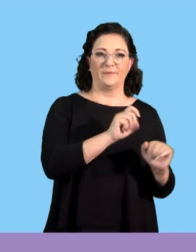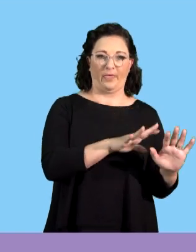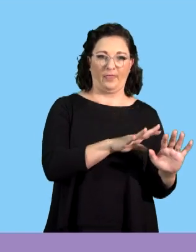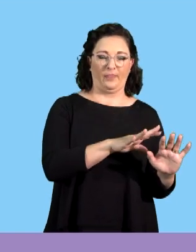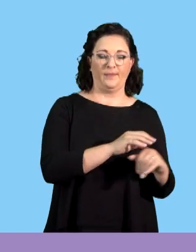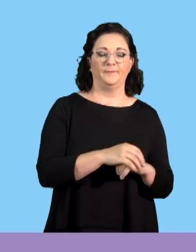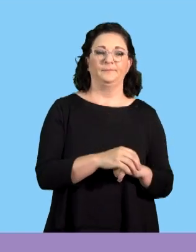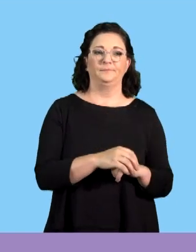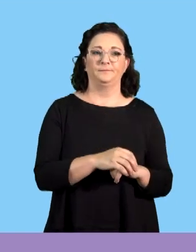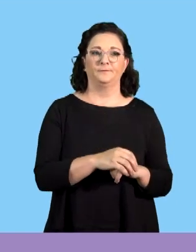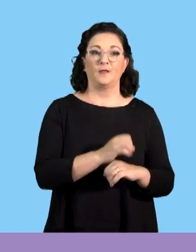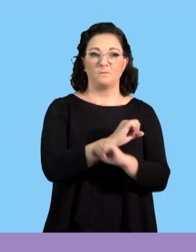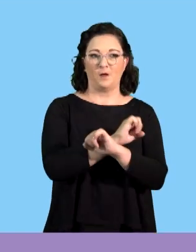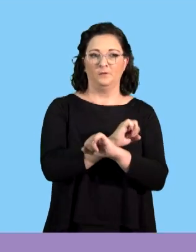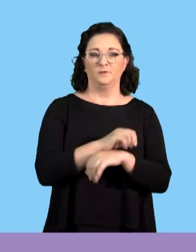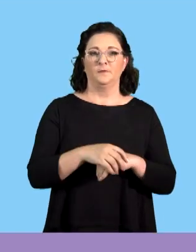0,3 will give you 3 tens.